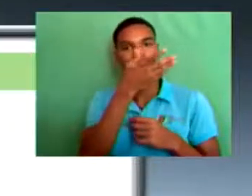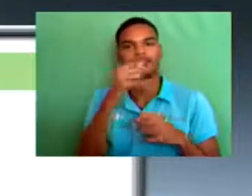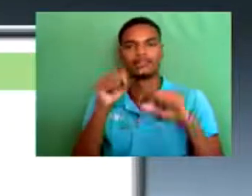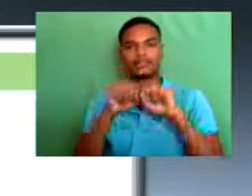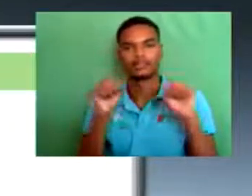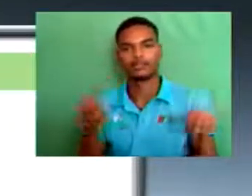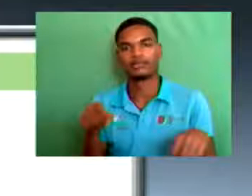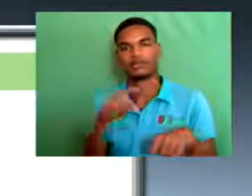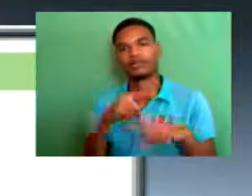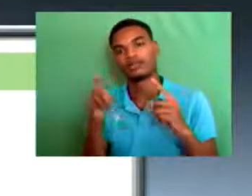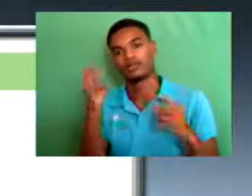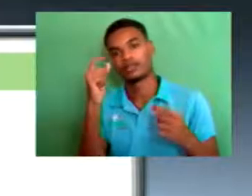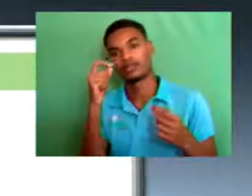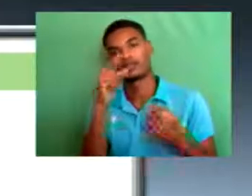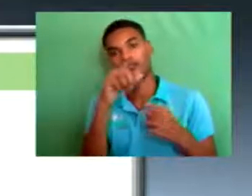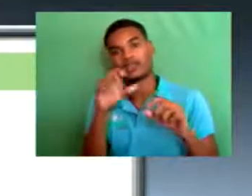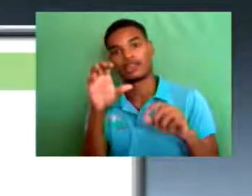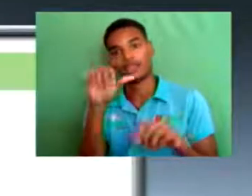directly message